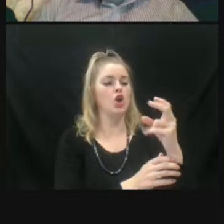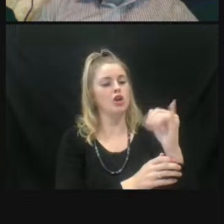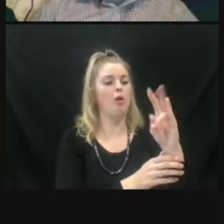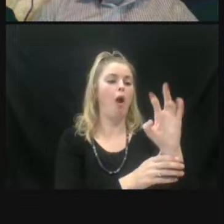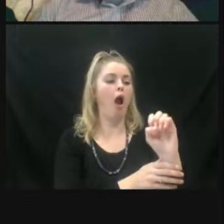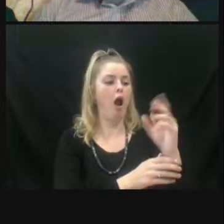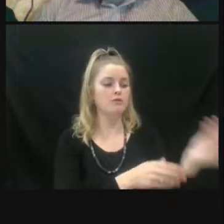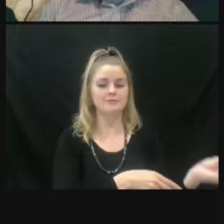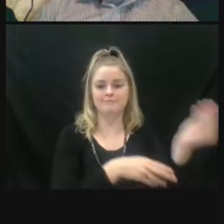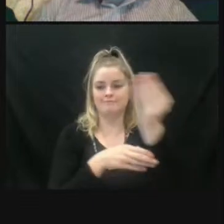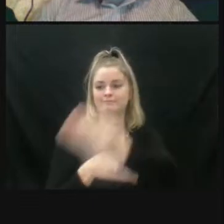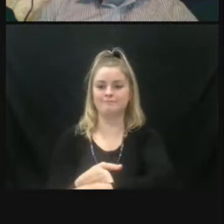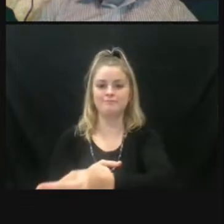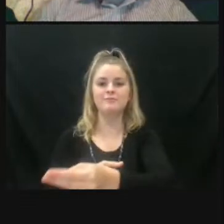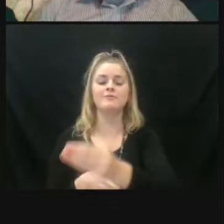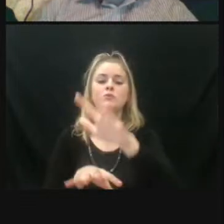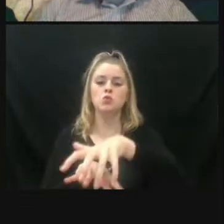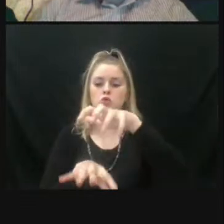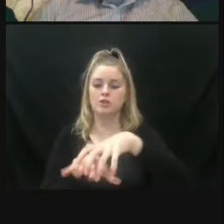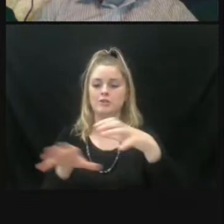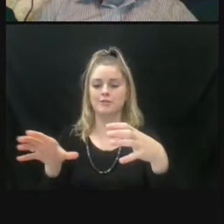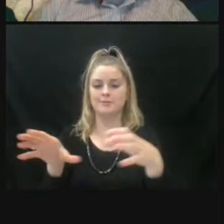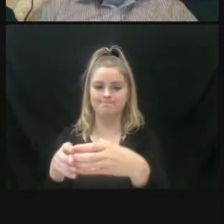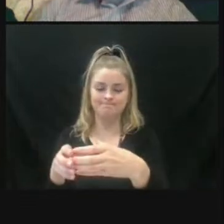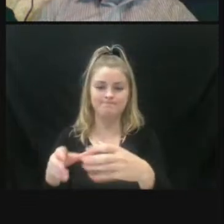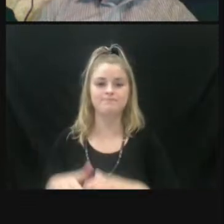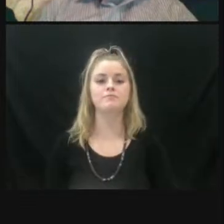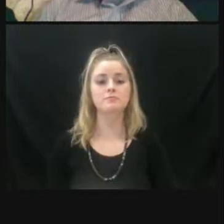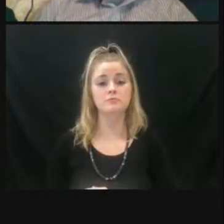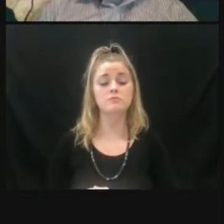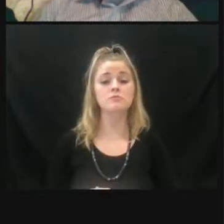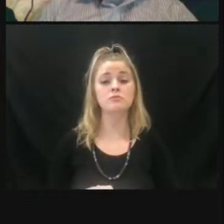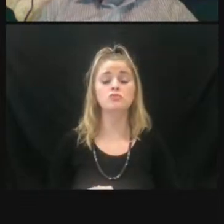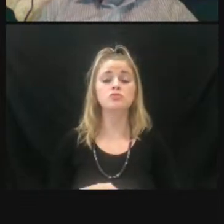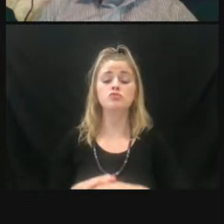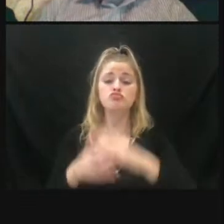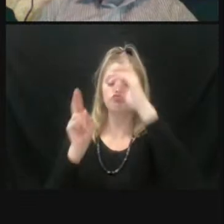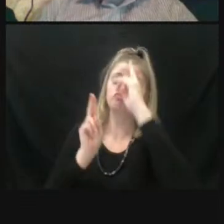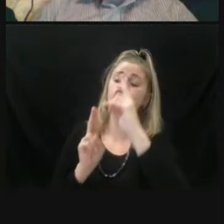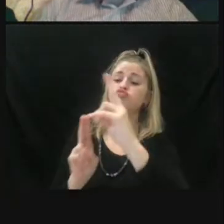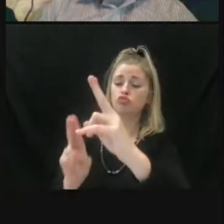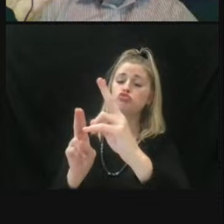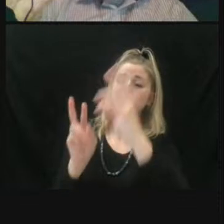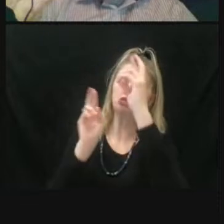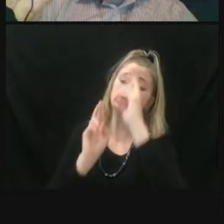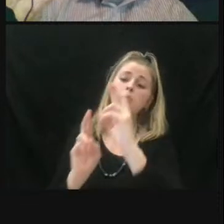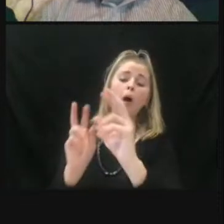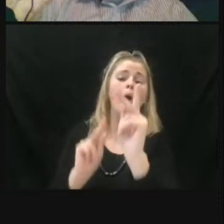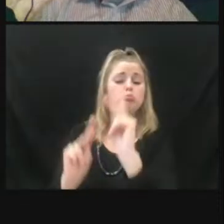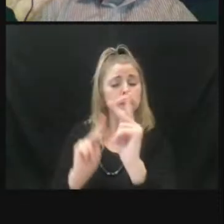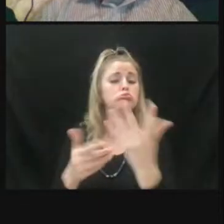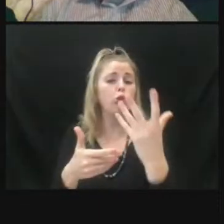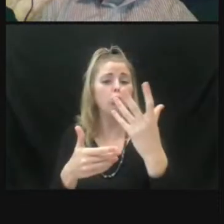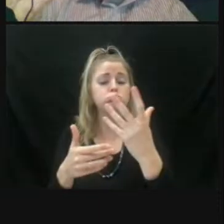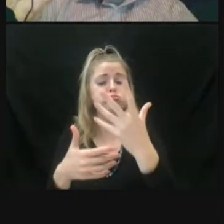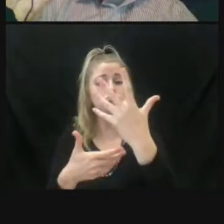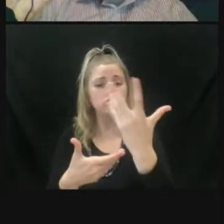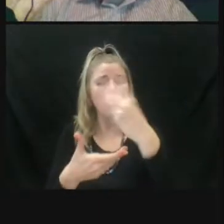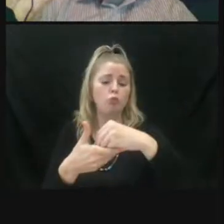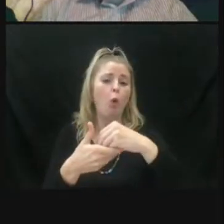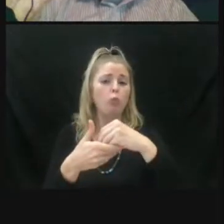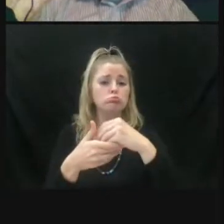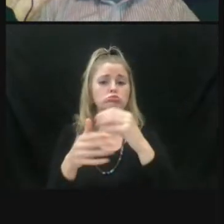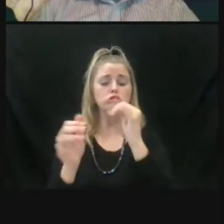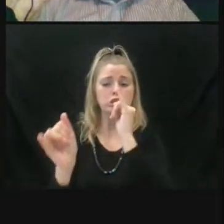purchased, all of this was to be purchased to use as traditional gifts to show honor and respect for participants' time and their desire to share with